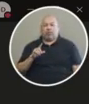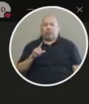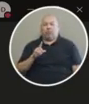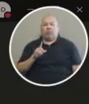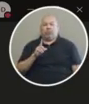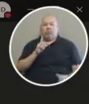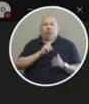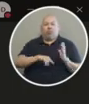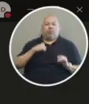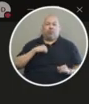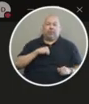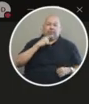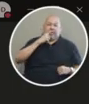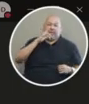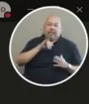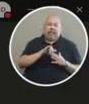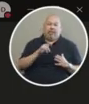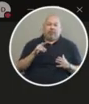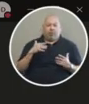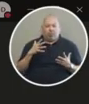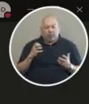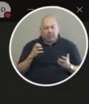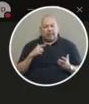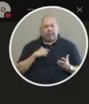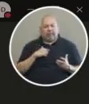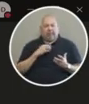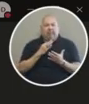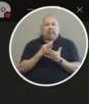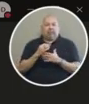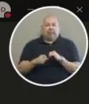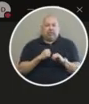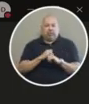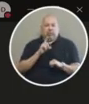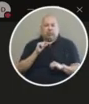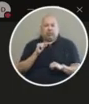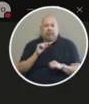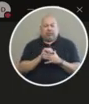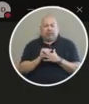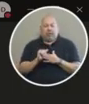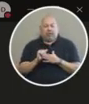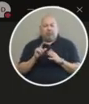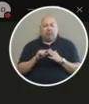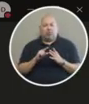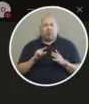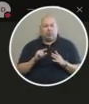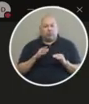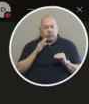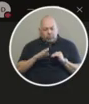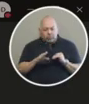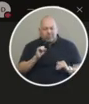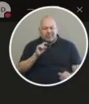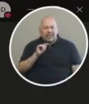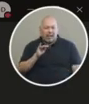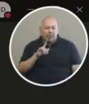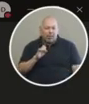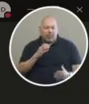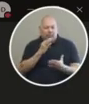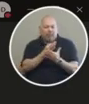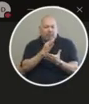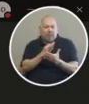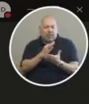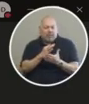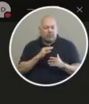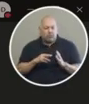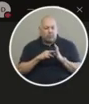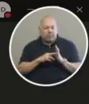What we're saying now is we want to take the fiscal year 20 dollars, put those towards the stabilization fund as was presented